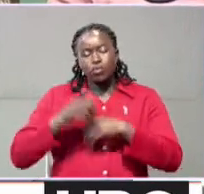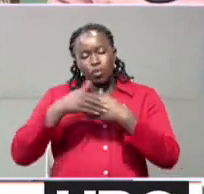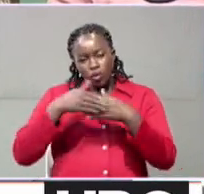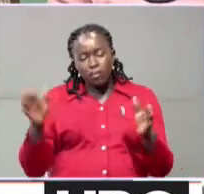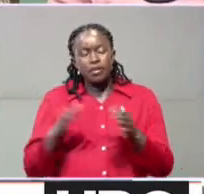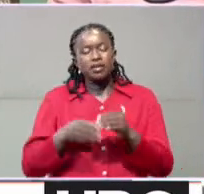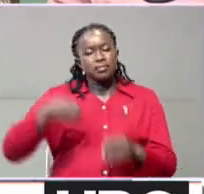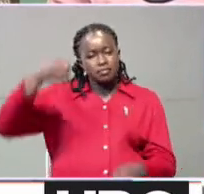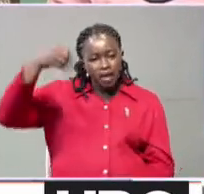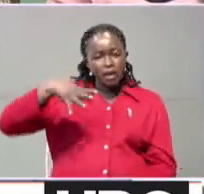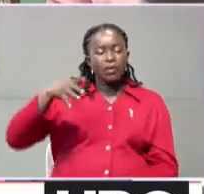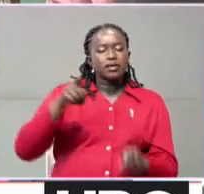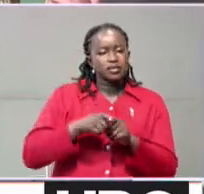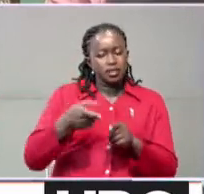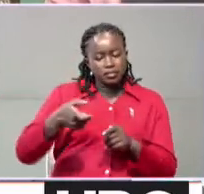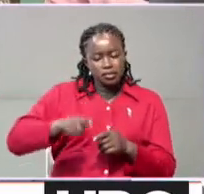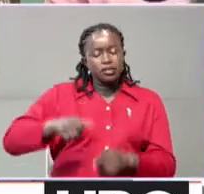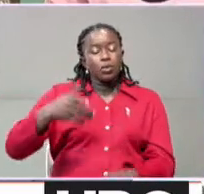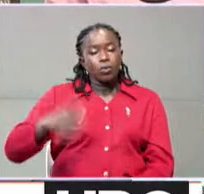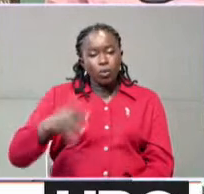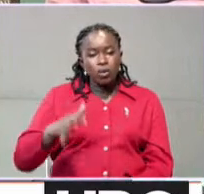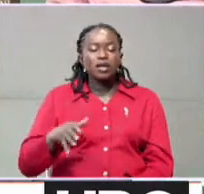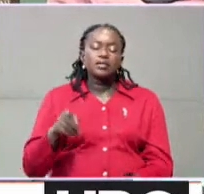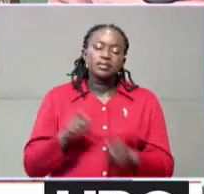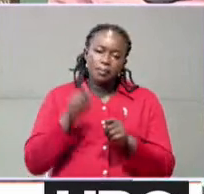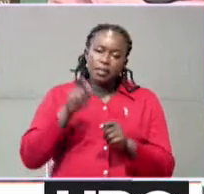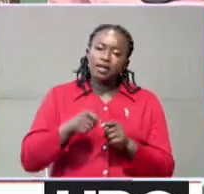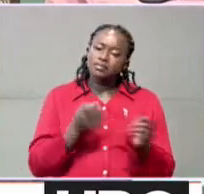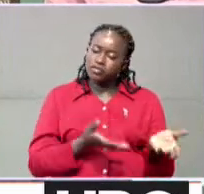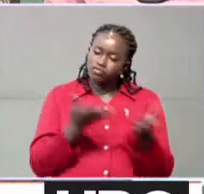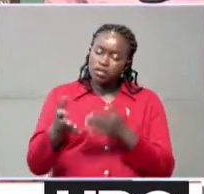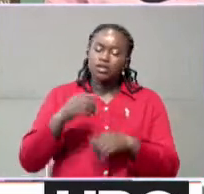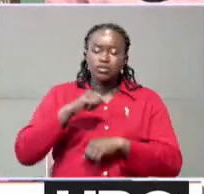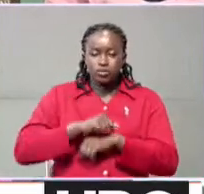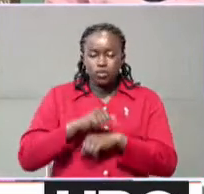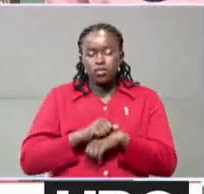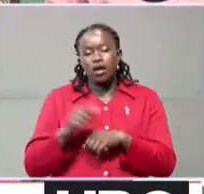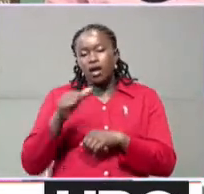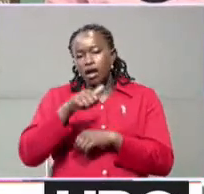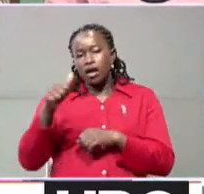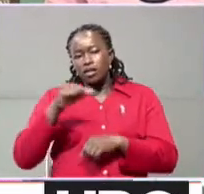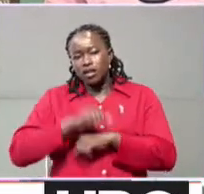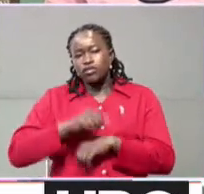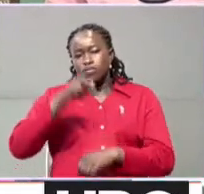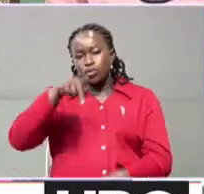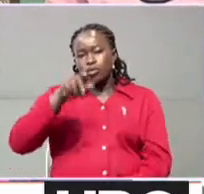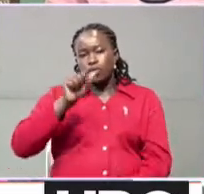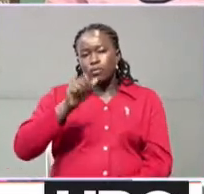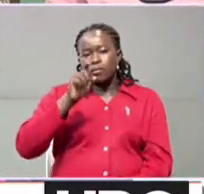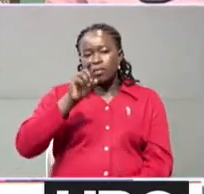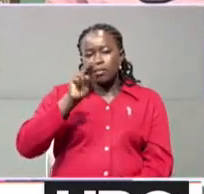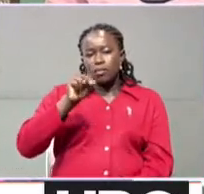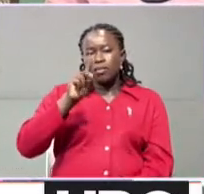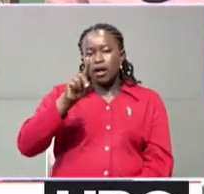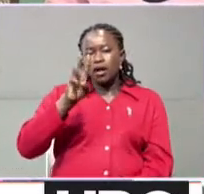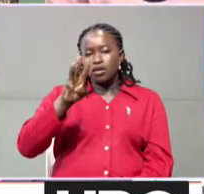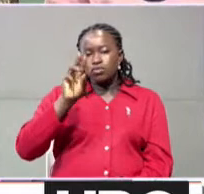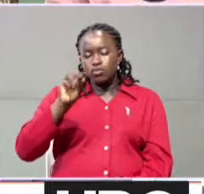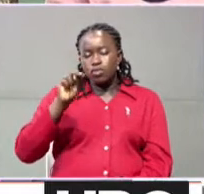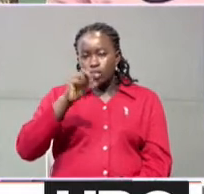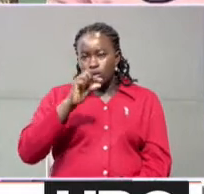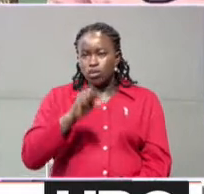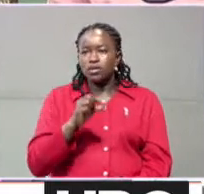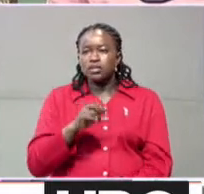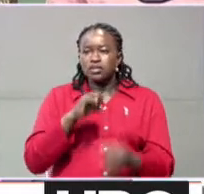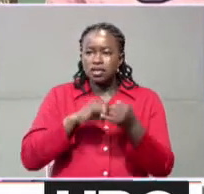pipe water be installed right honorable speaker another school called panduang sid school right now speaker